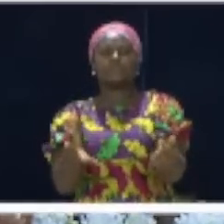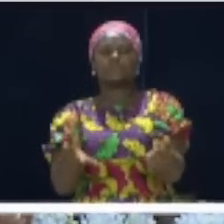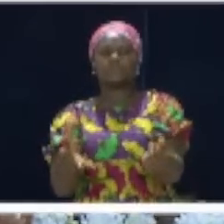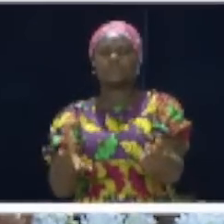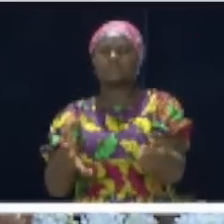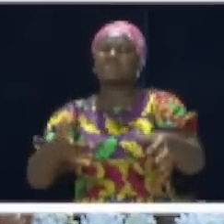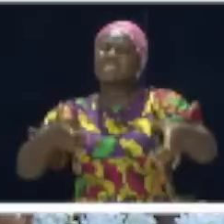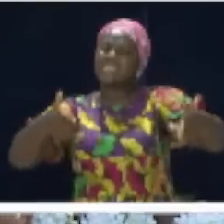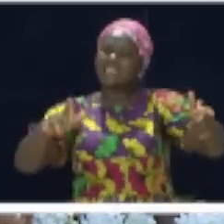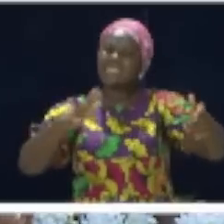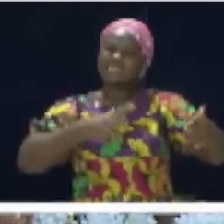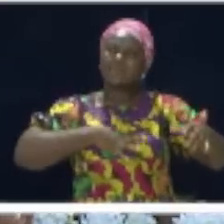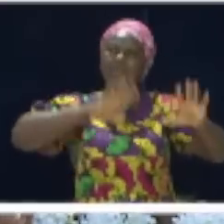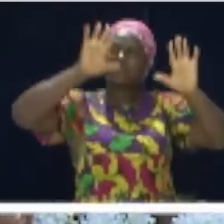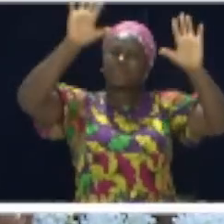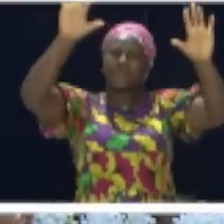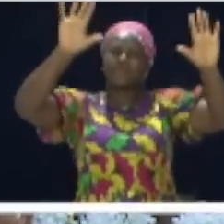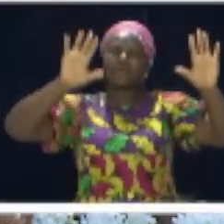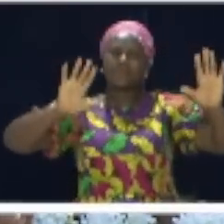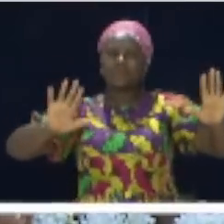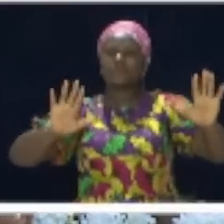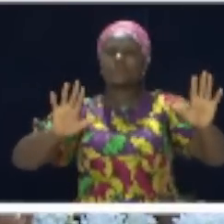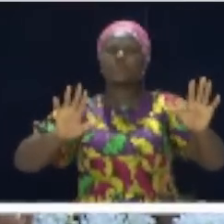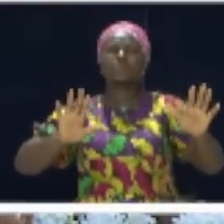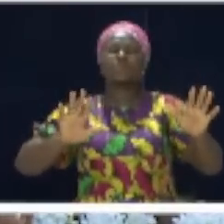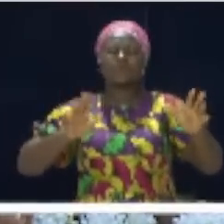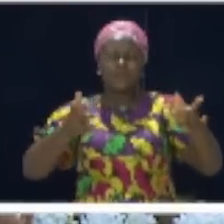let my miracle come.